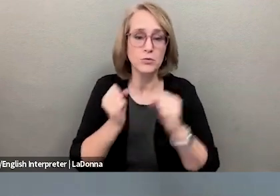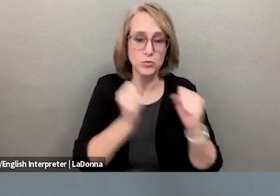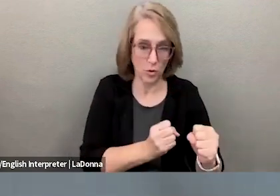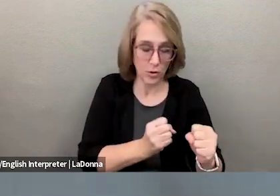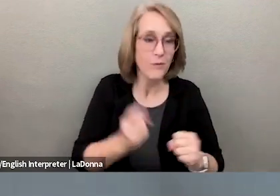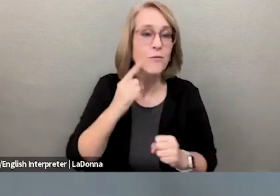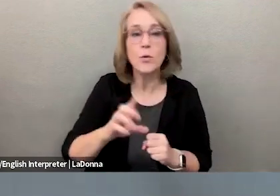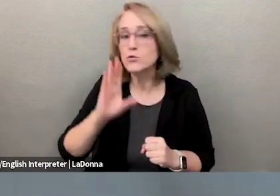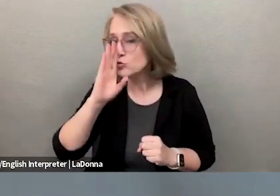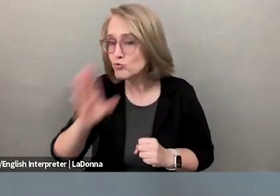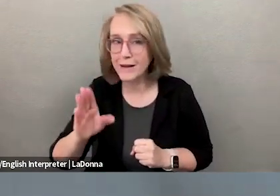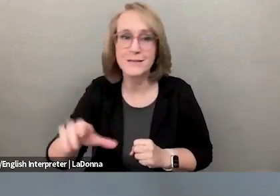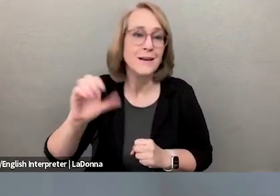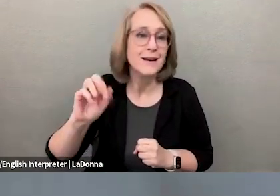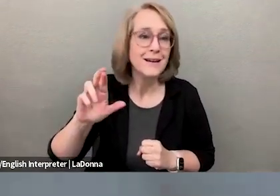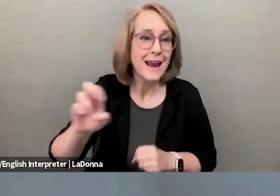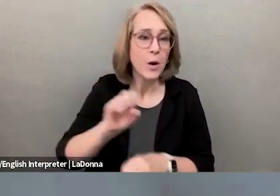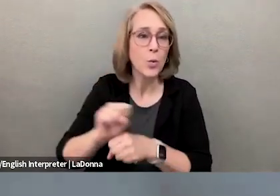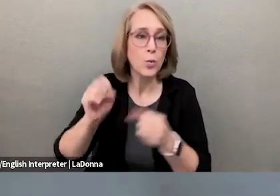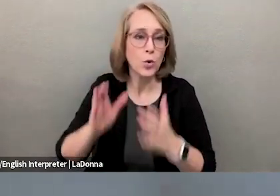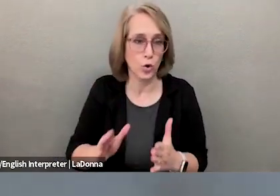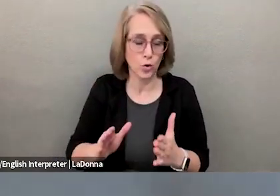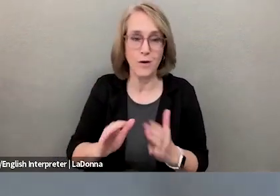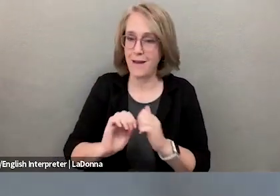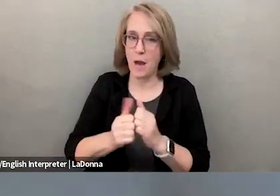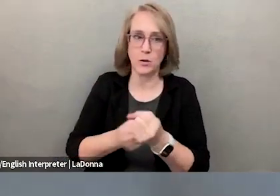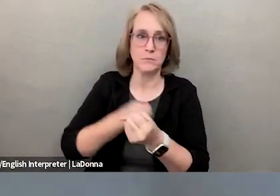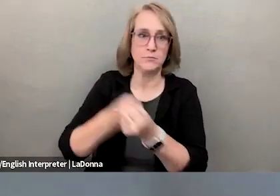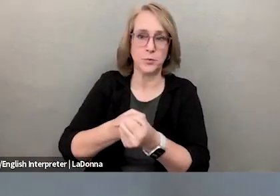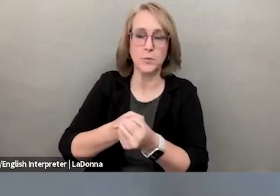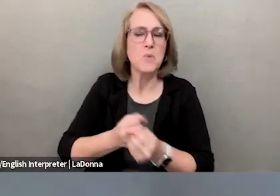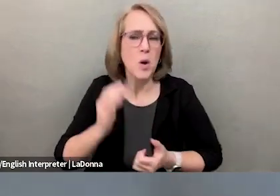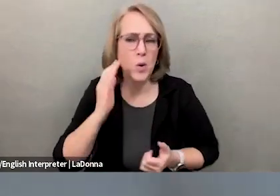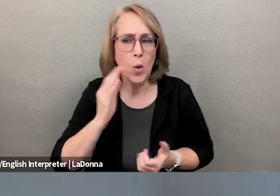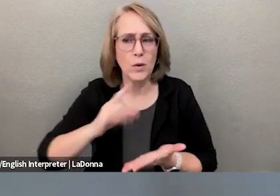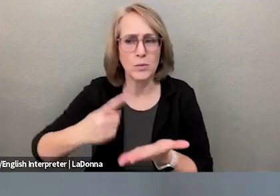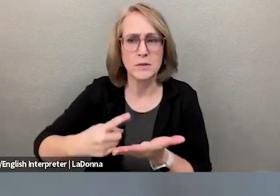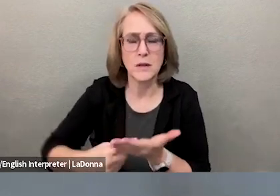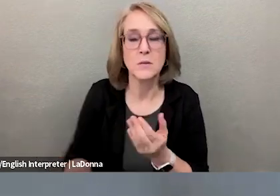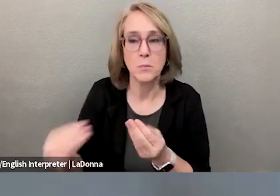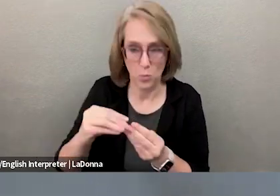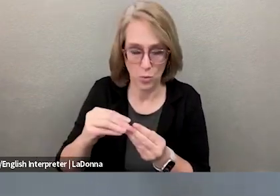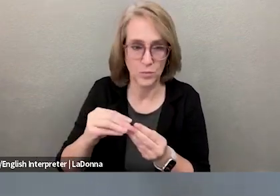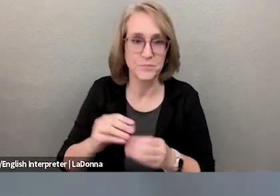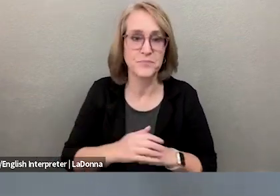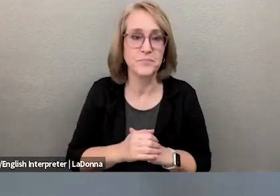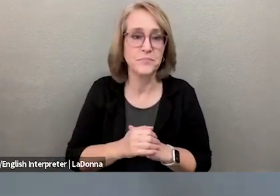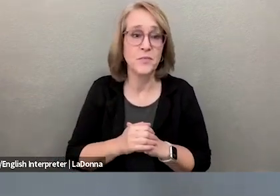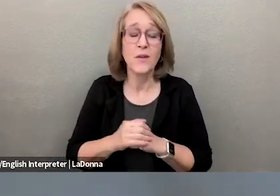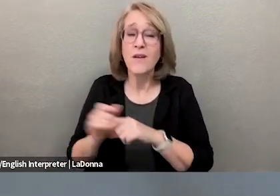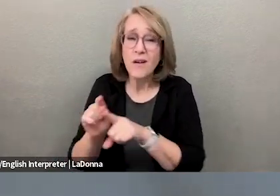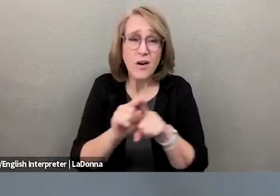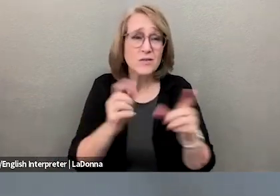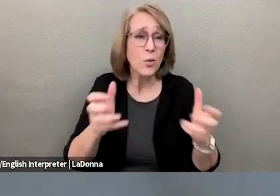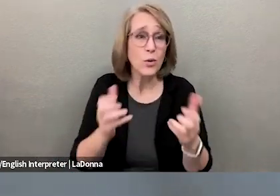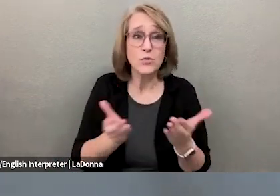component. So I just wanted to flag that, and I know we'll have opportunity to talk much more about that. But I also just wanted to offer, I think